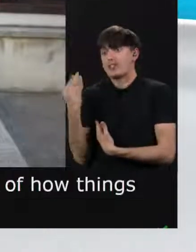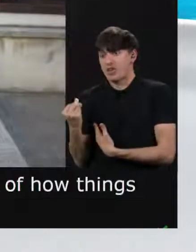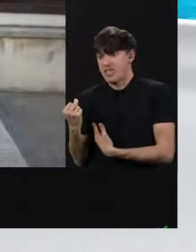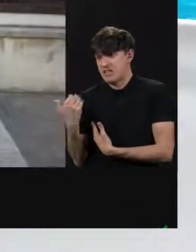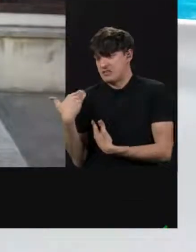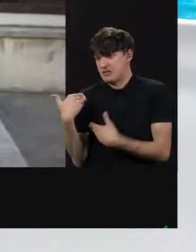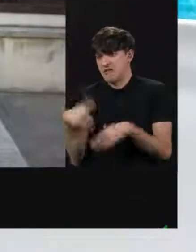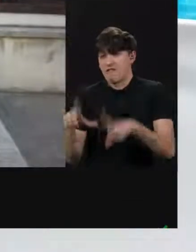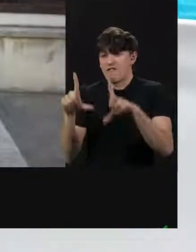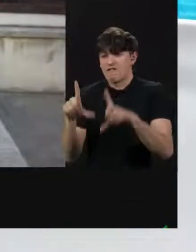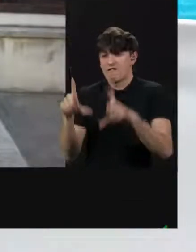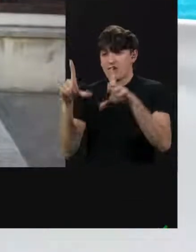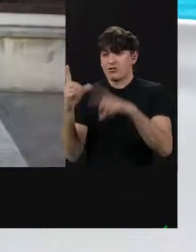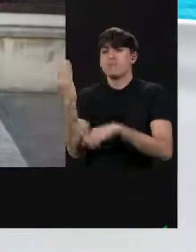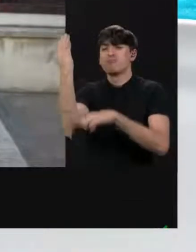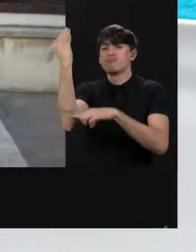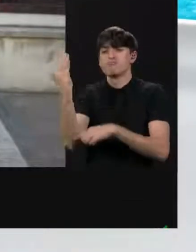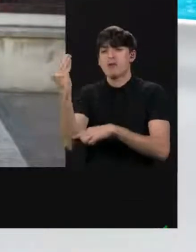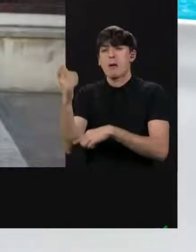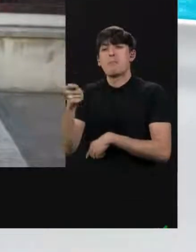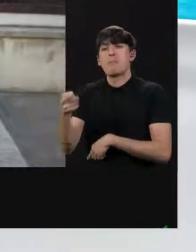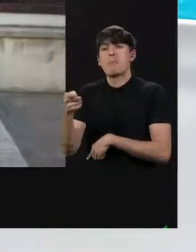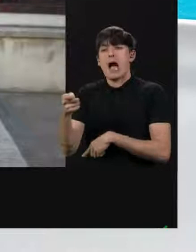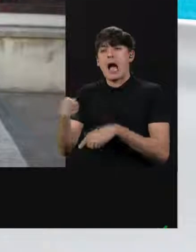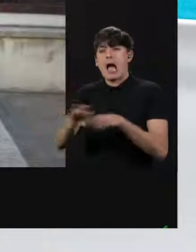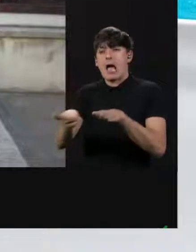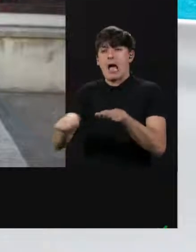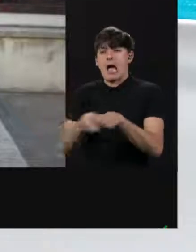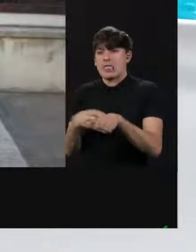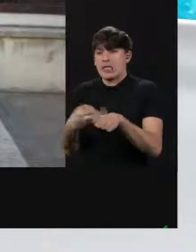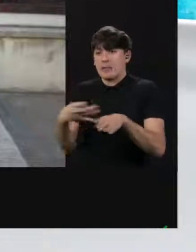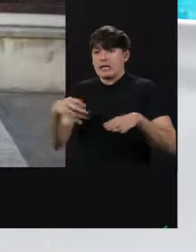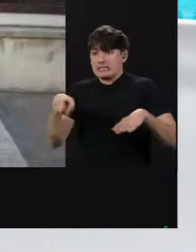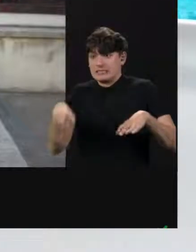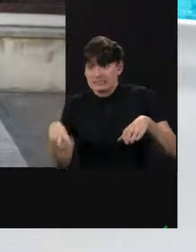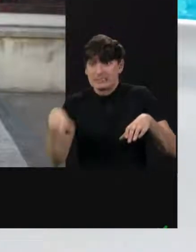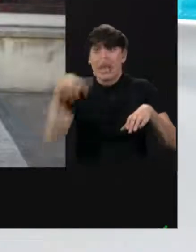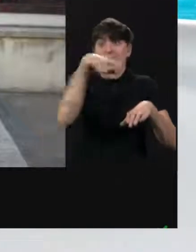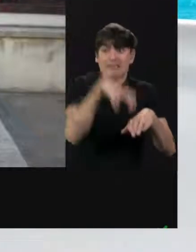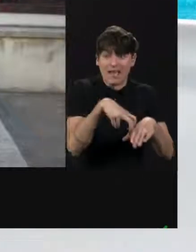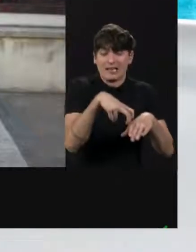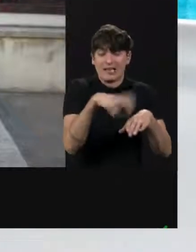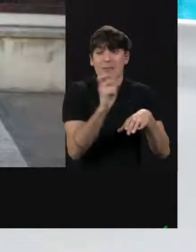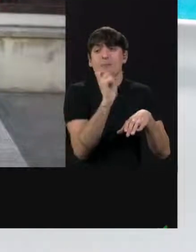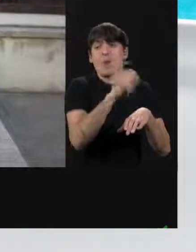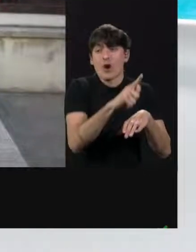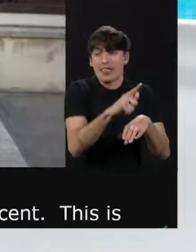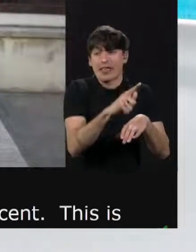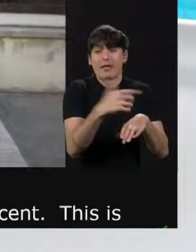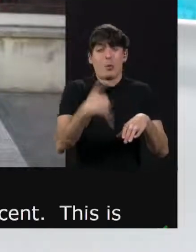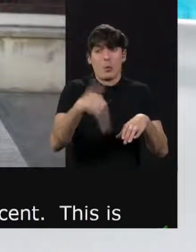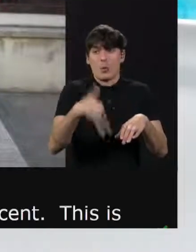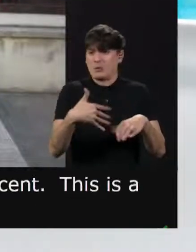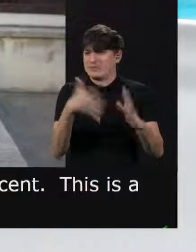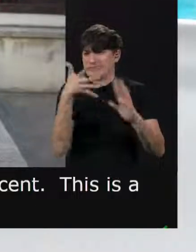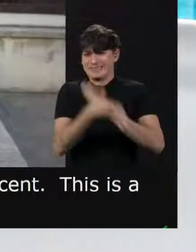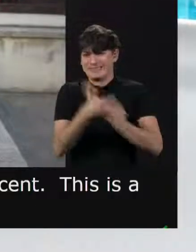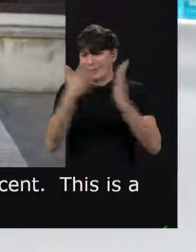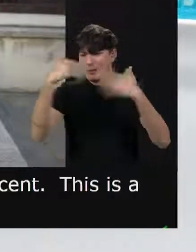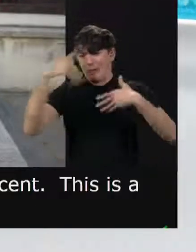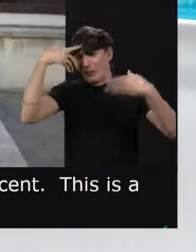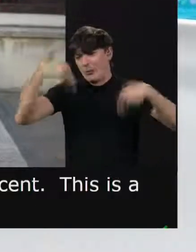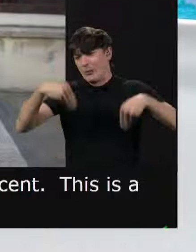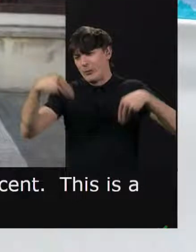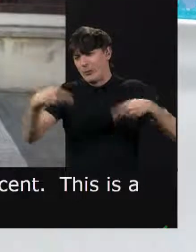is very recent. This is a park meter where you basically need to jump to access